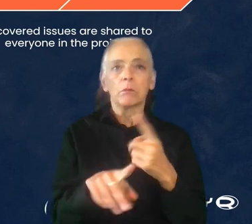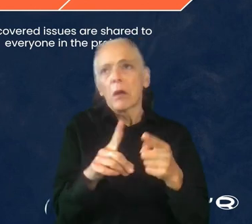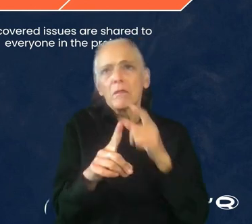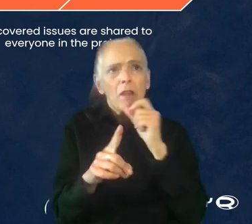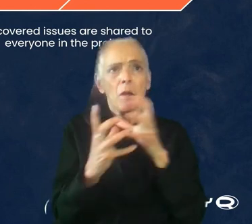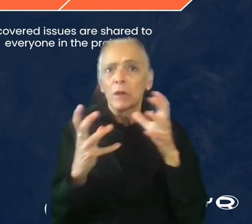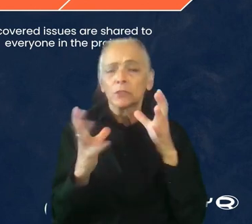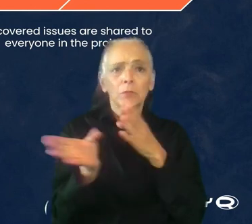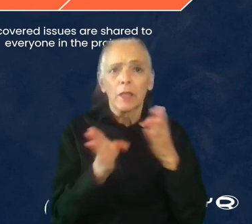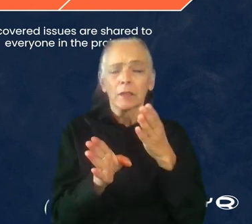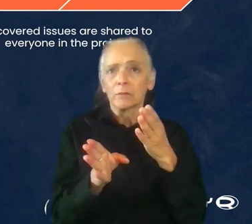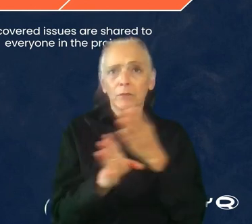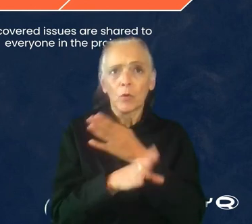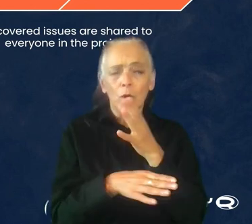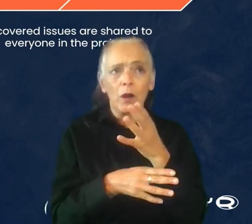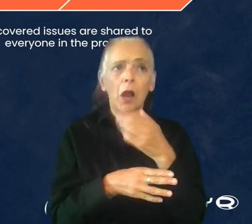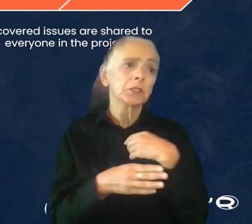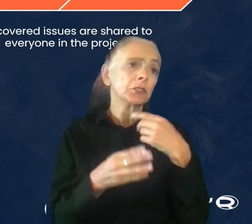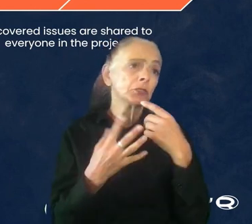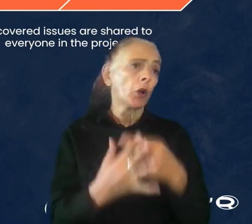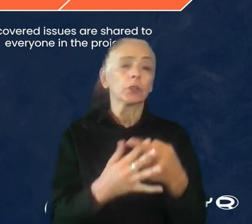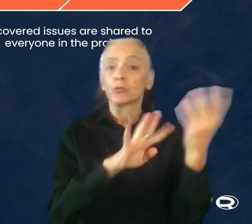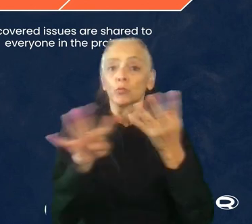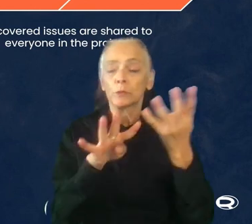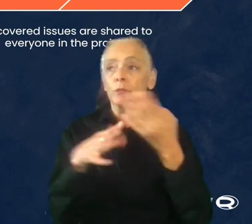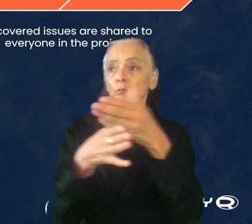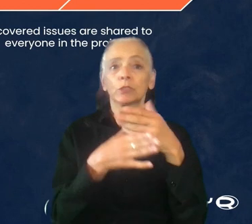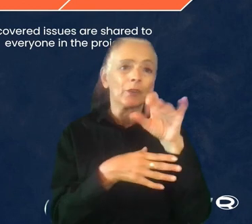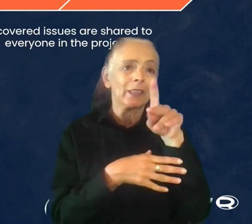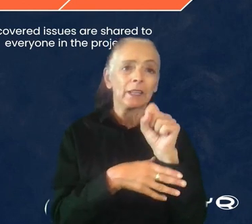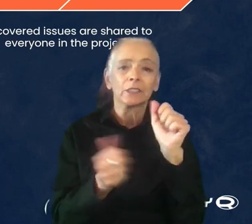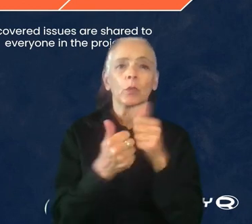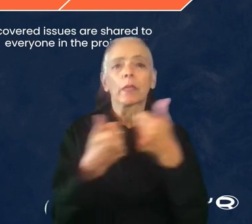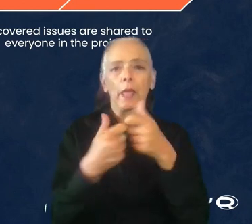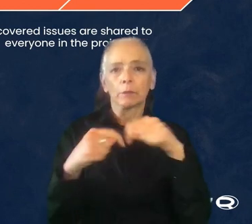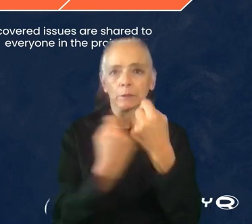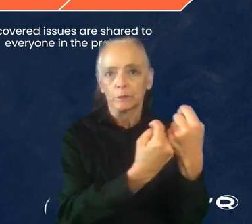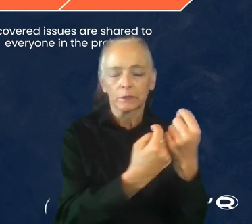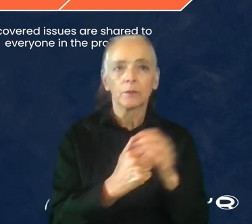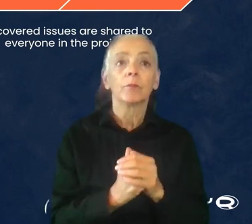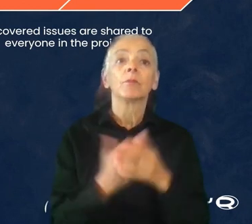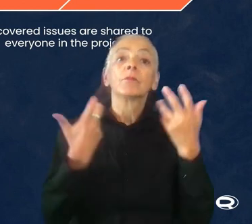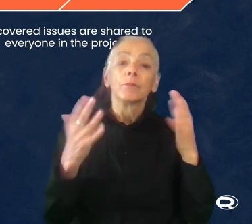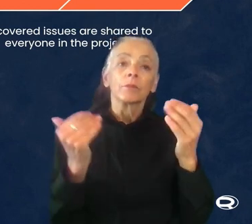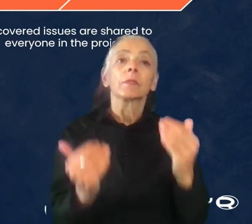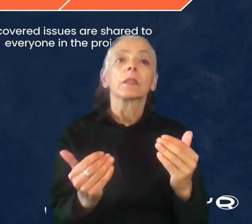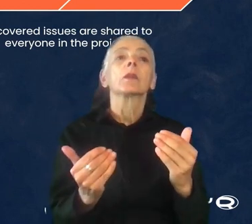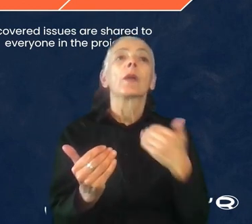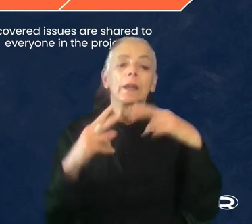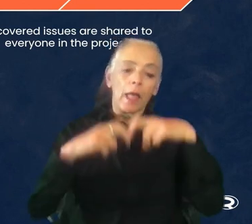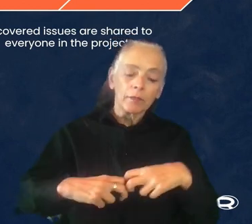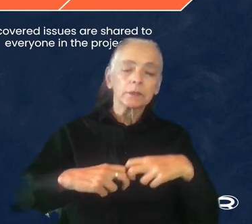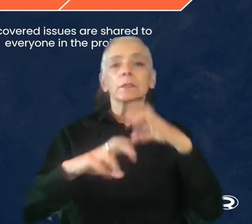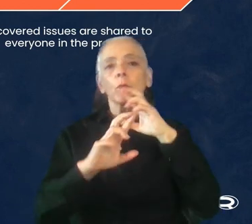it uh i started streaming and shared the links with the research with the game teams uh and after that there was a analysis and a